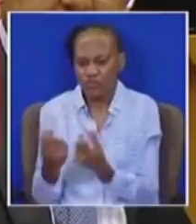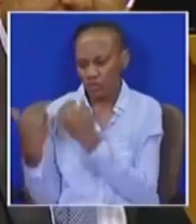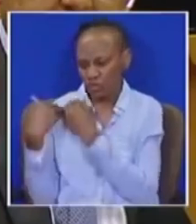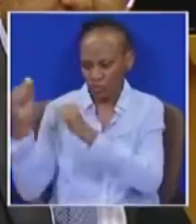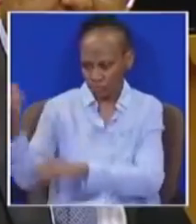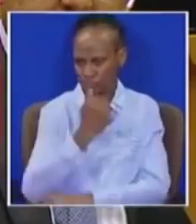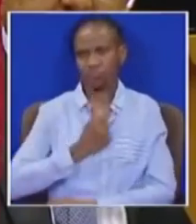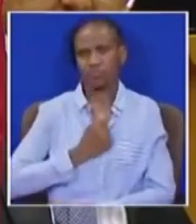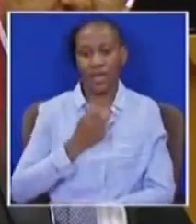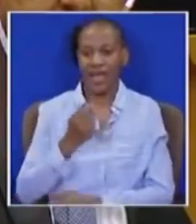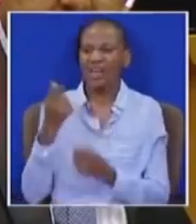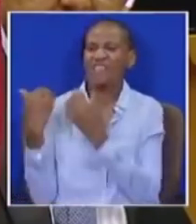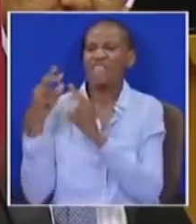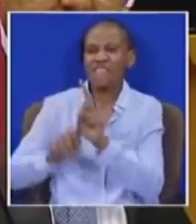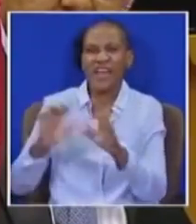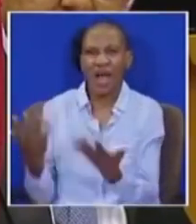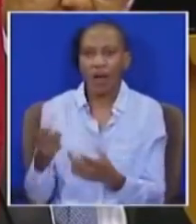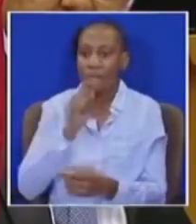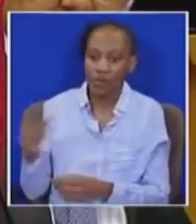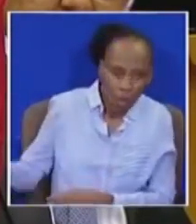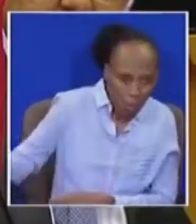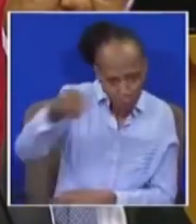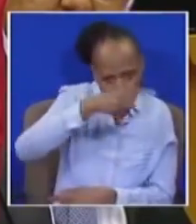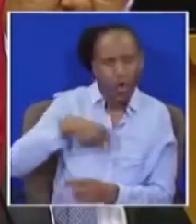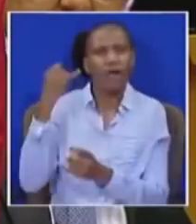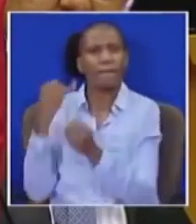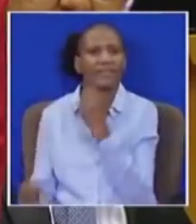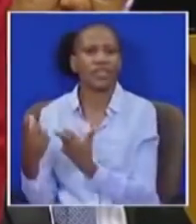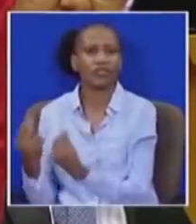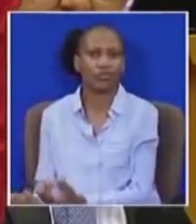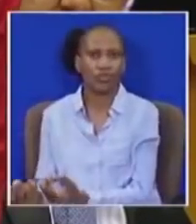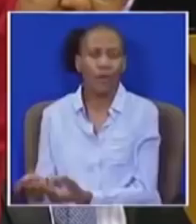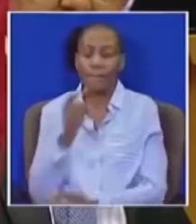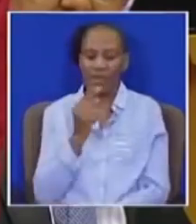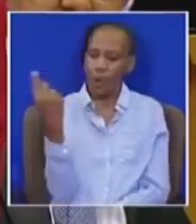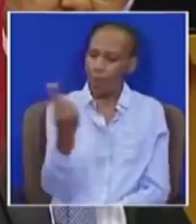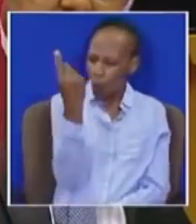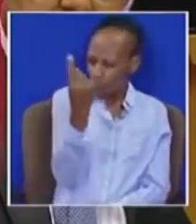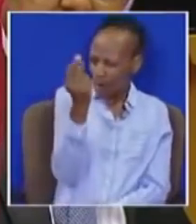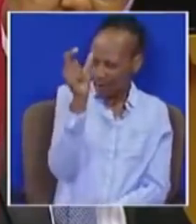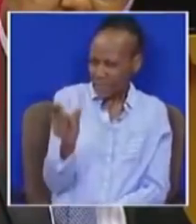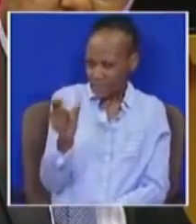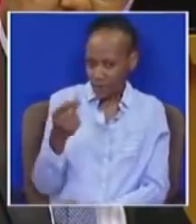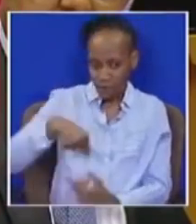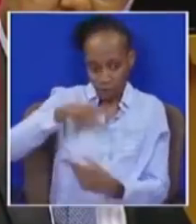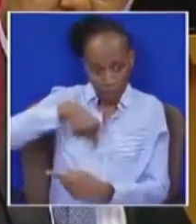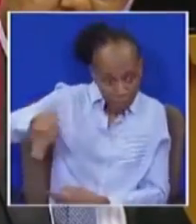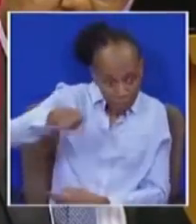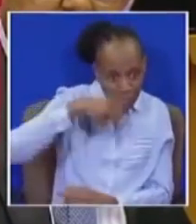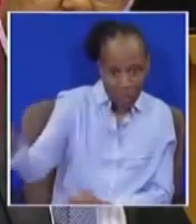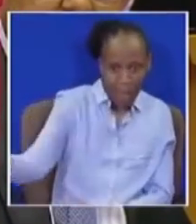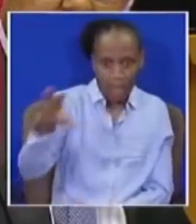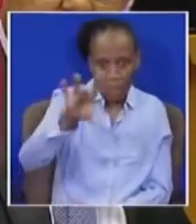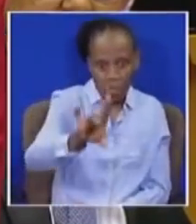they include all of us here. And therefore no one should emerge from amongst us to stand